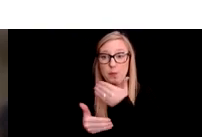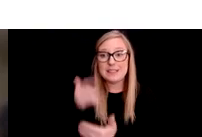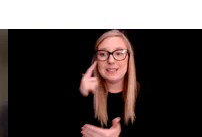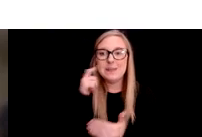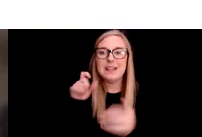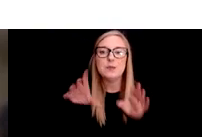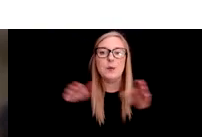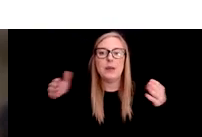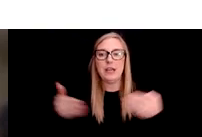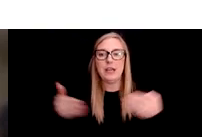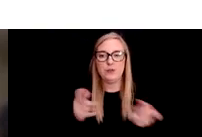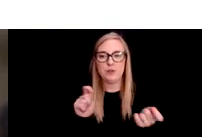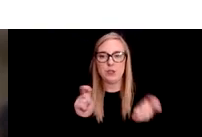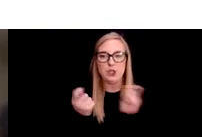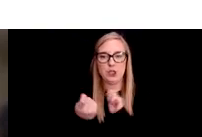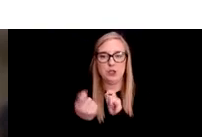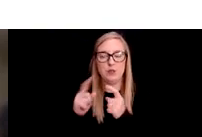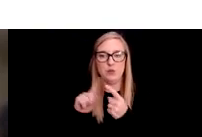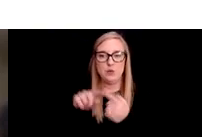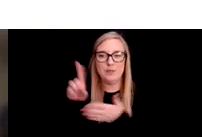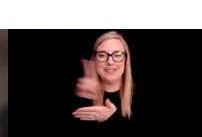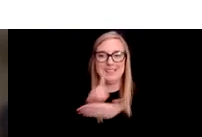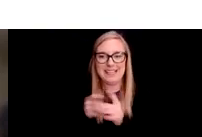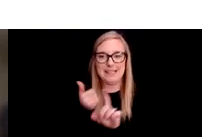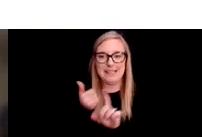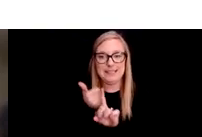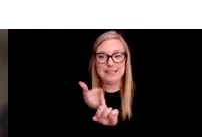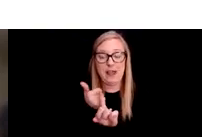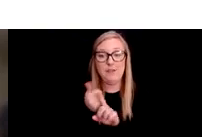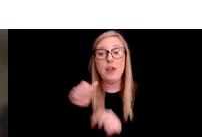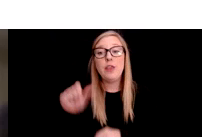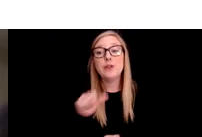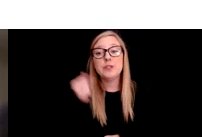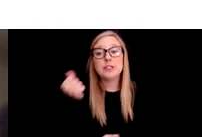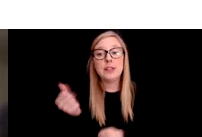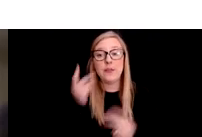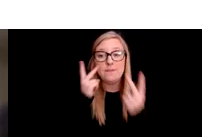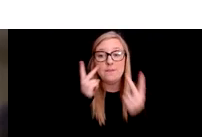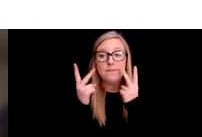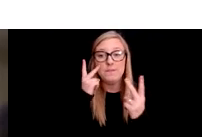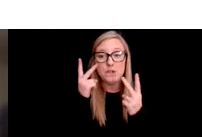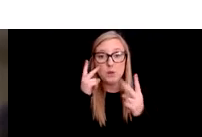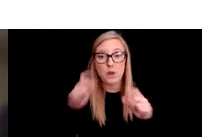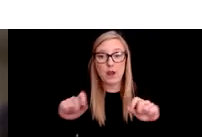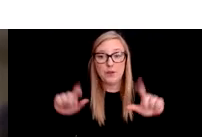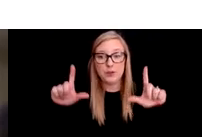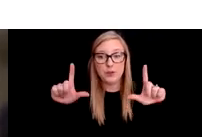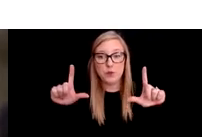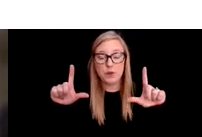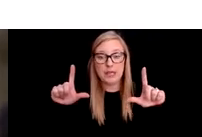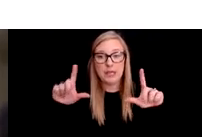changes to the design. There's another visual on this screen that builds on the visual from the